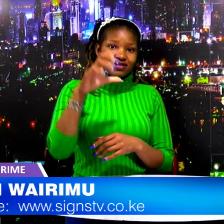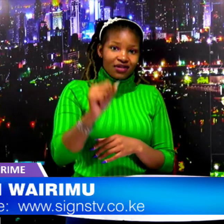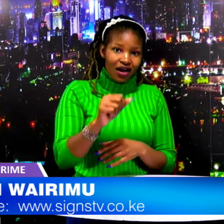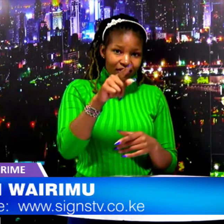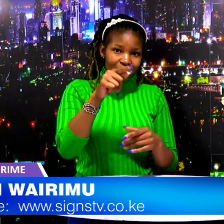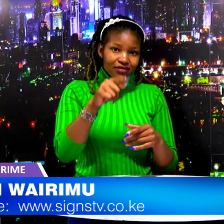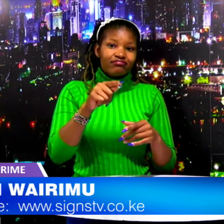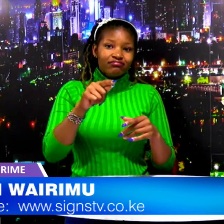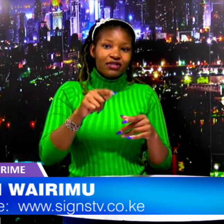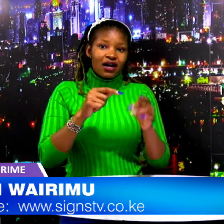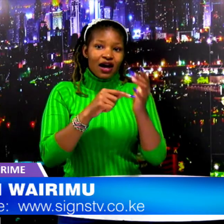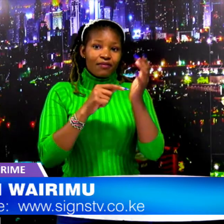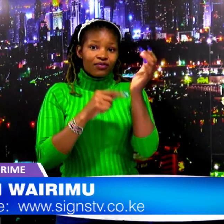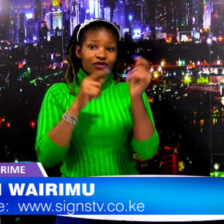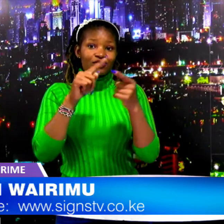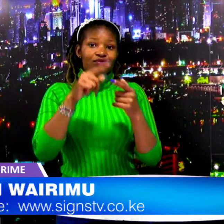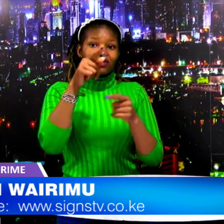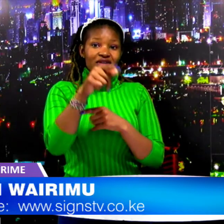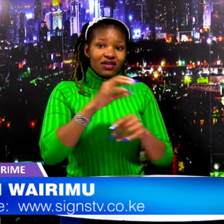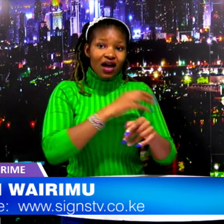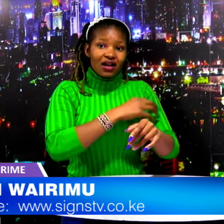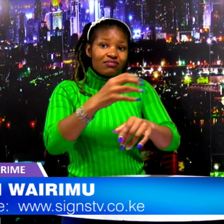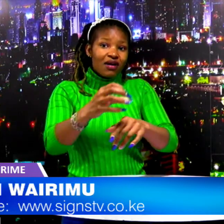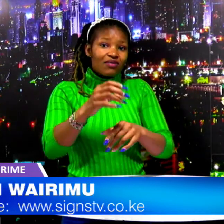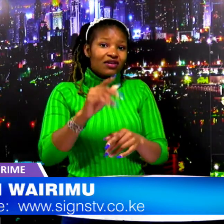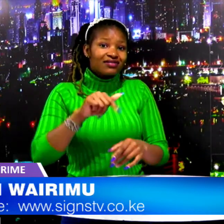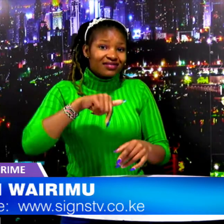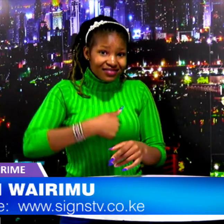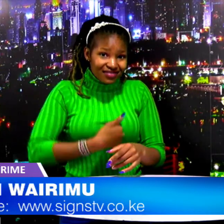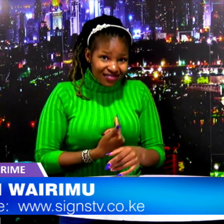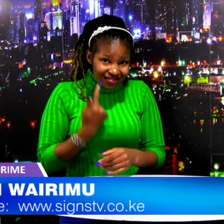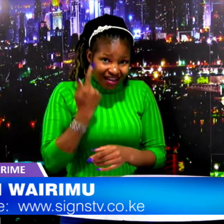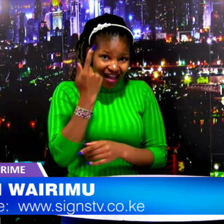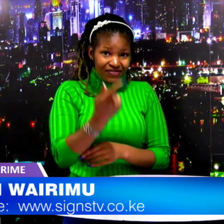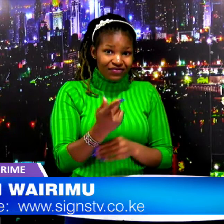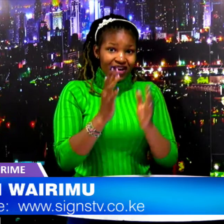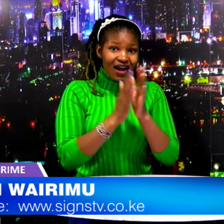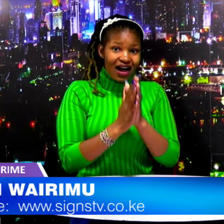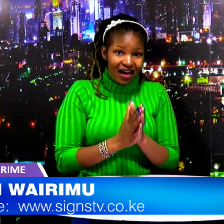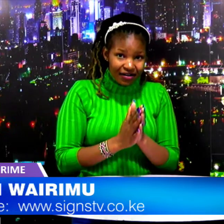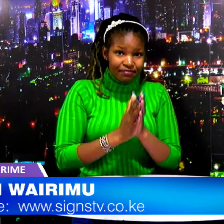and redefining the modeling industry as a deaf male model.